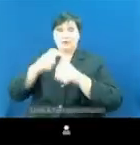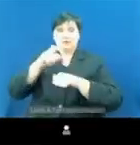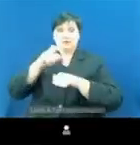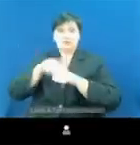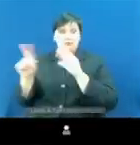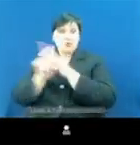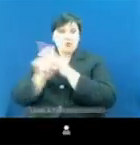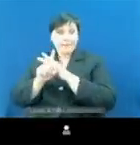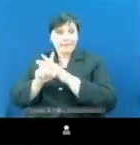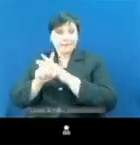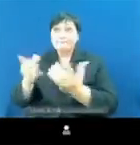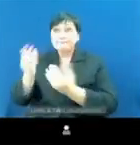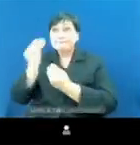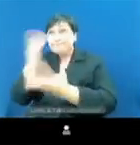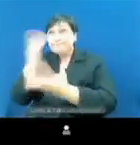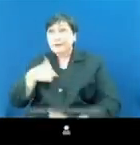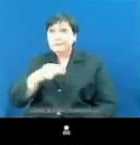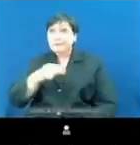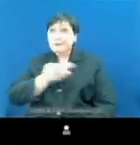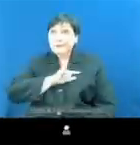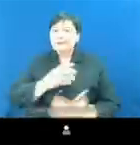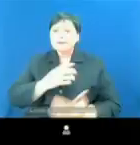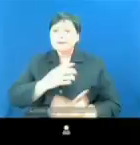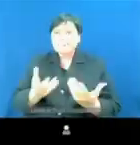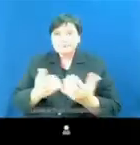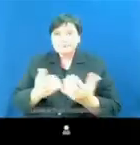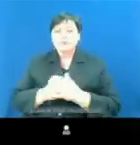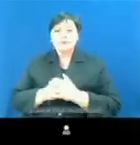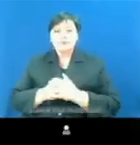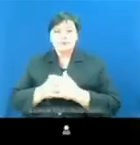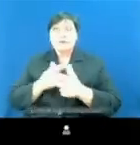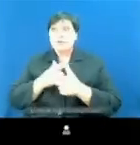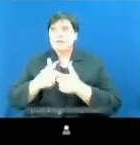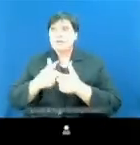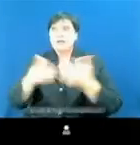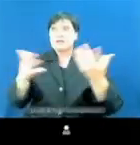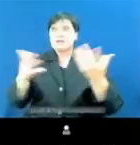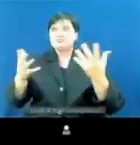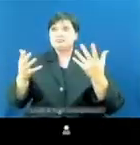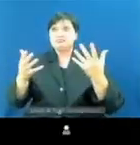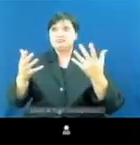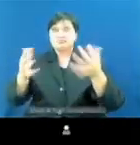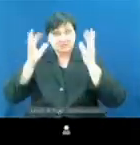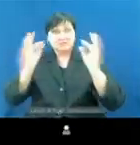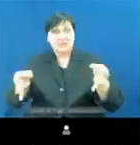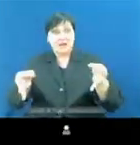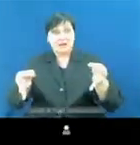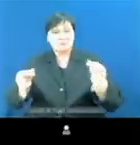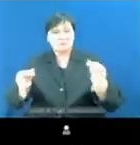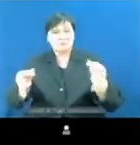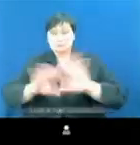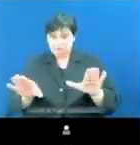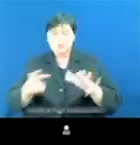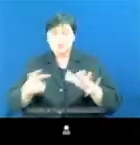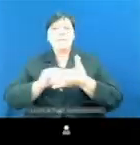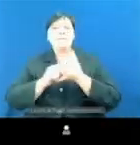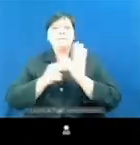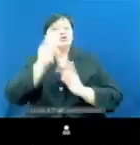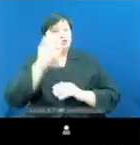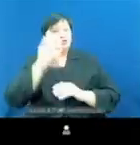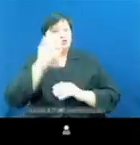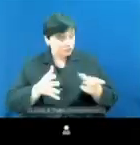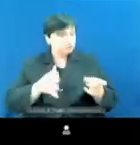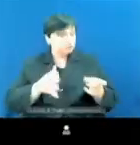pleaded guilty. And the case is resolved. It's over. And then the judge sends them across the street to the